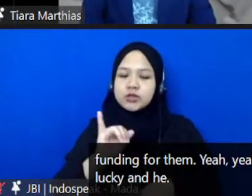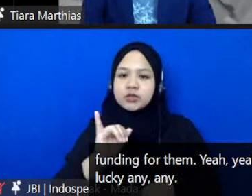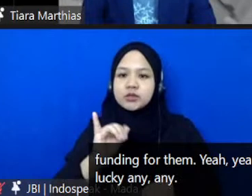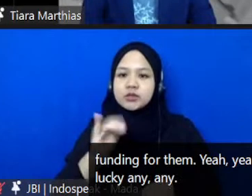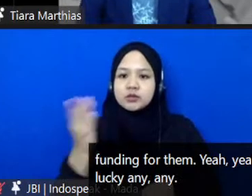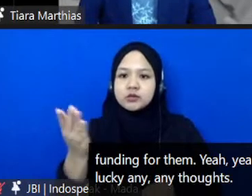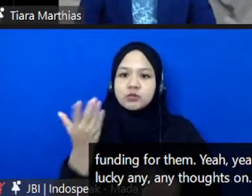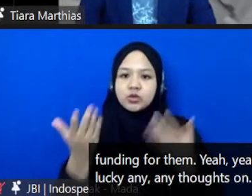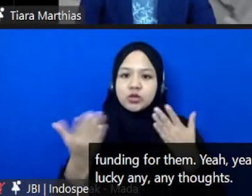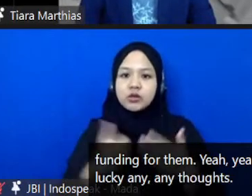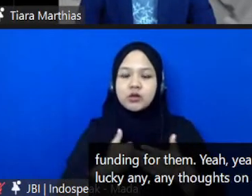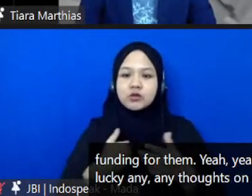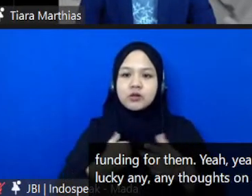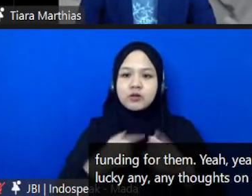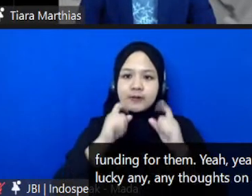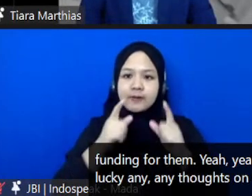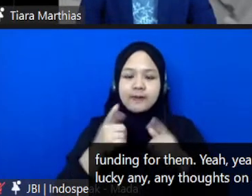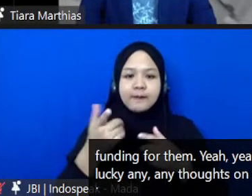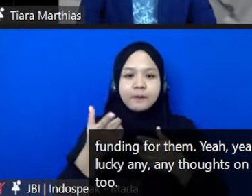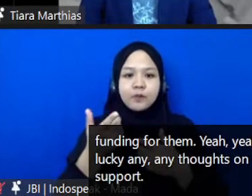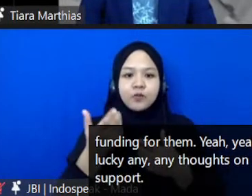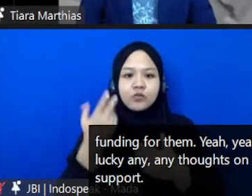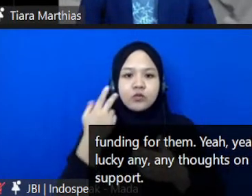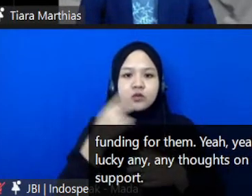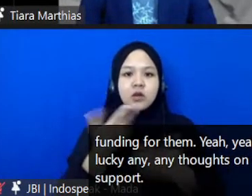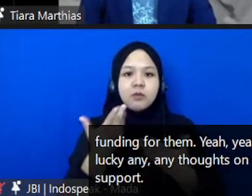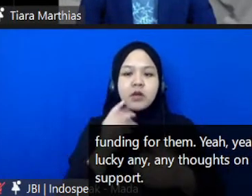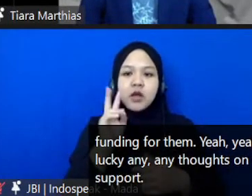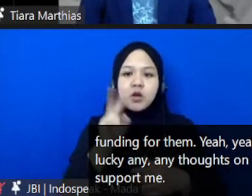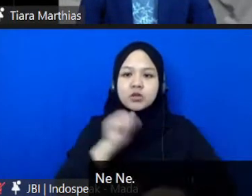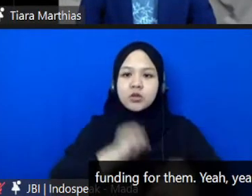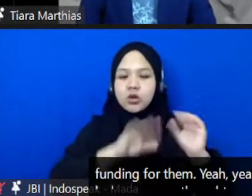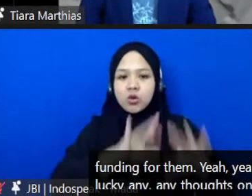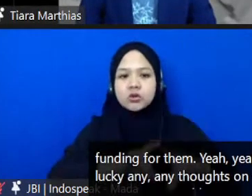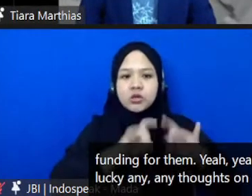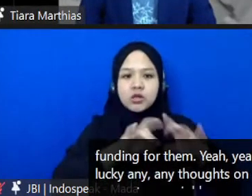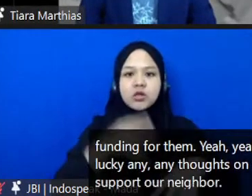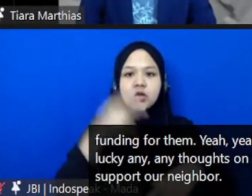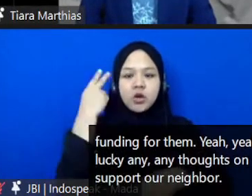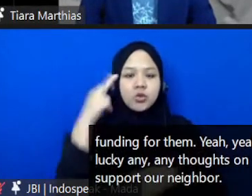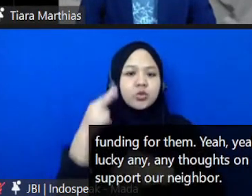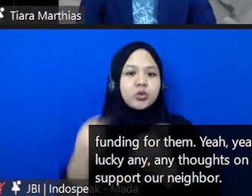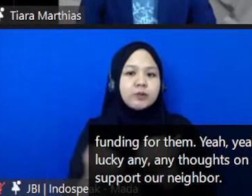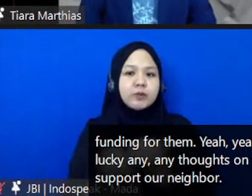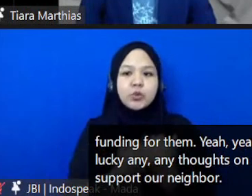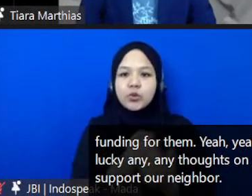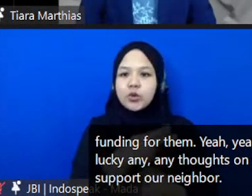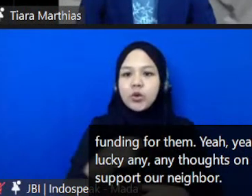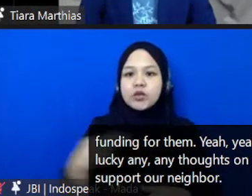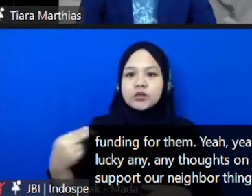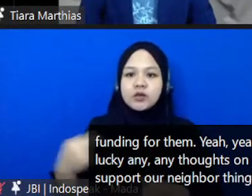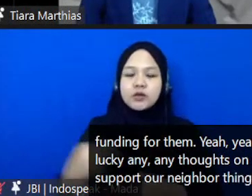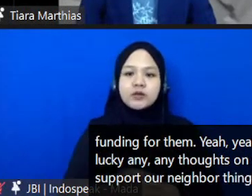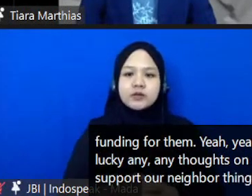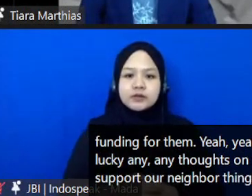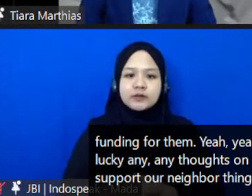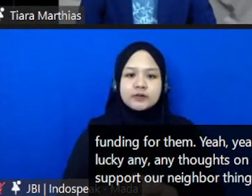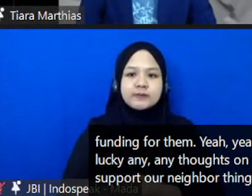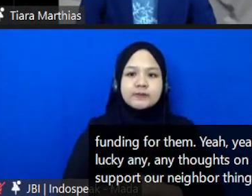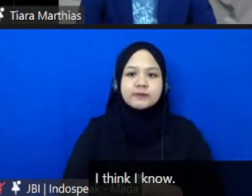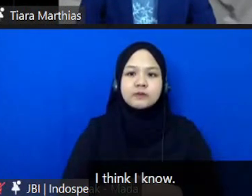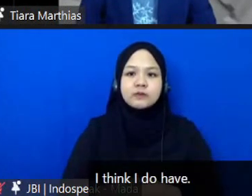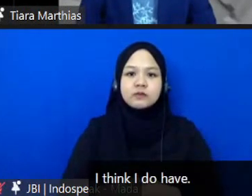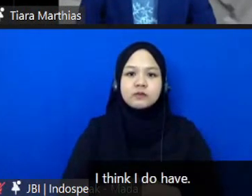any thoughts on what Australia can best do to support our near neighbour? I think Andrew